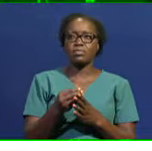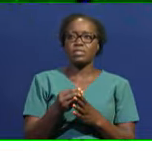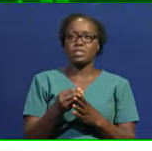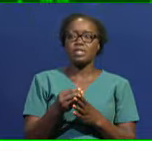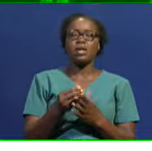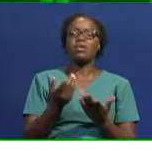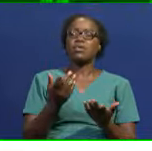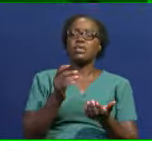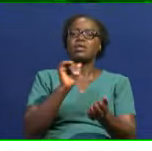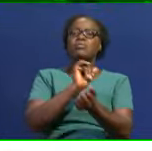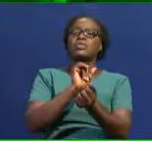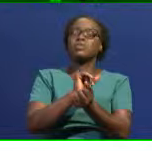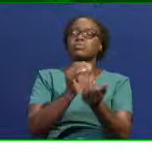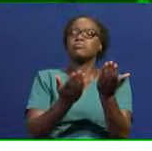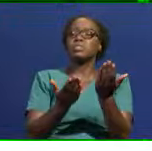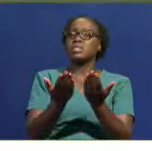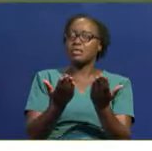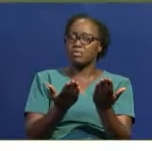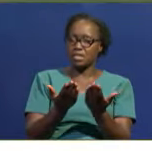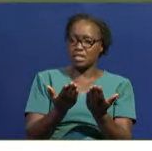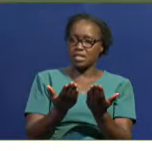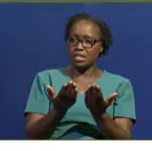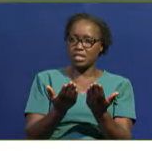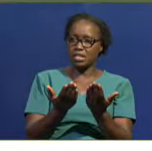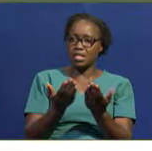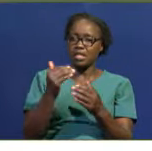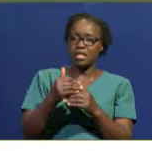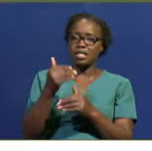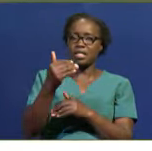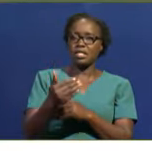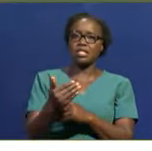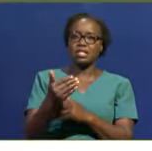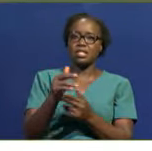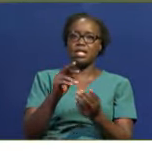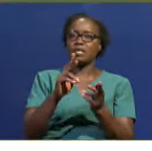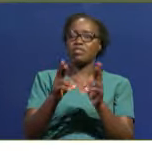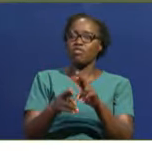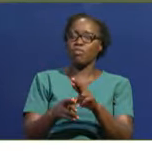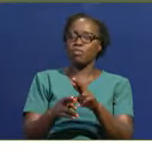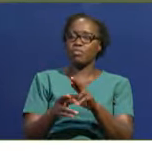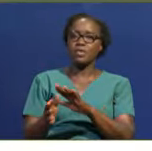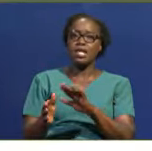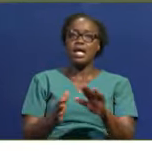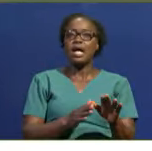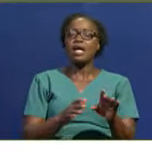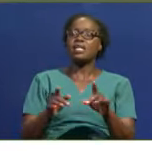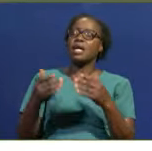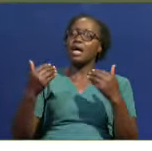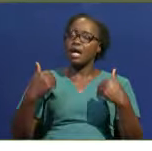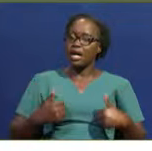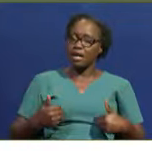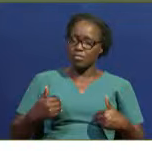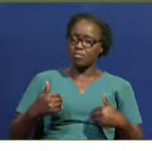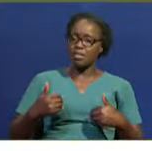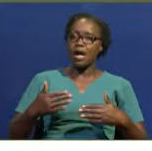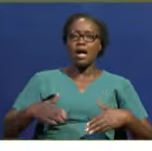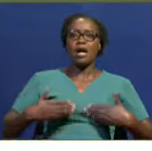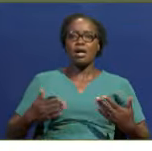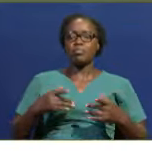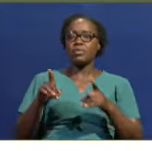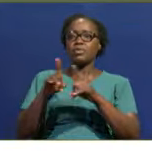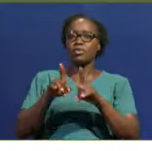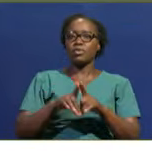or the correctional service in the next form. I am also very happy that we now